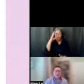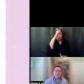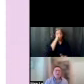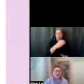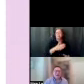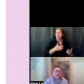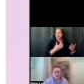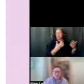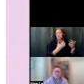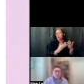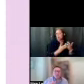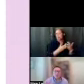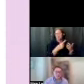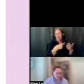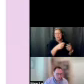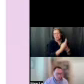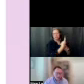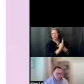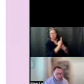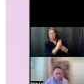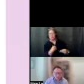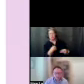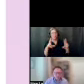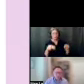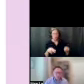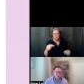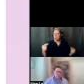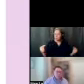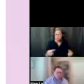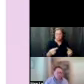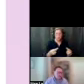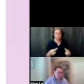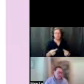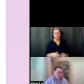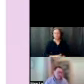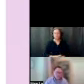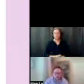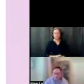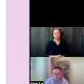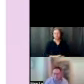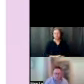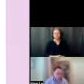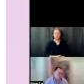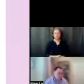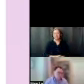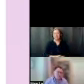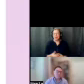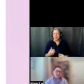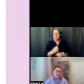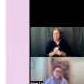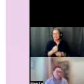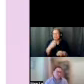well. So even in going out and finding love, finding